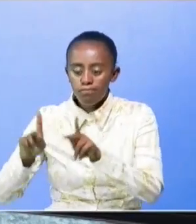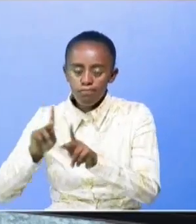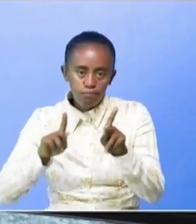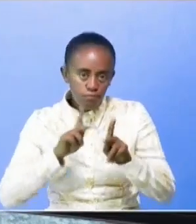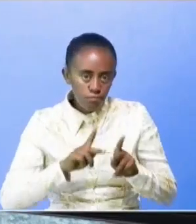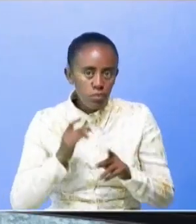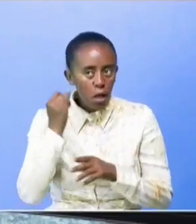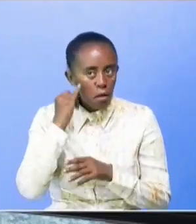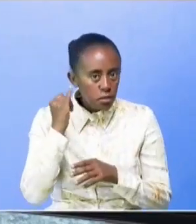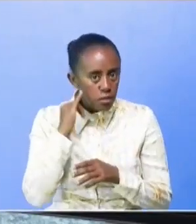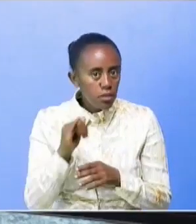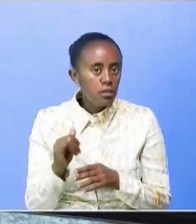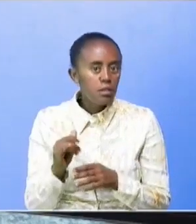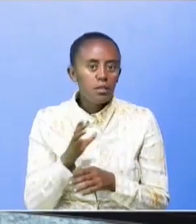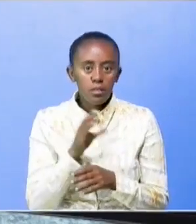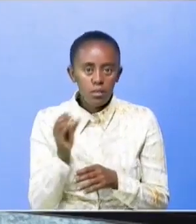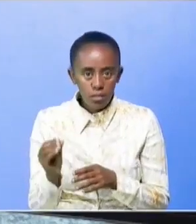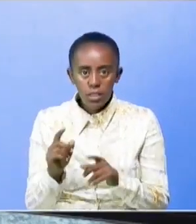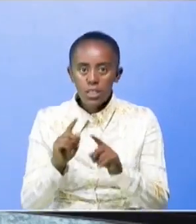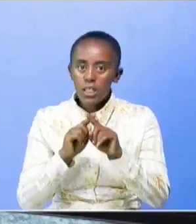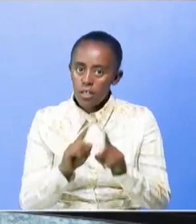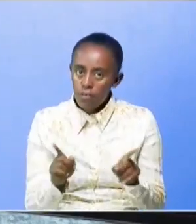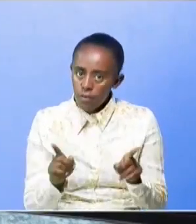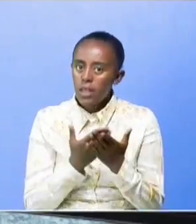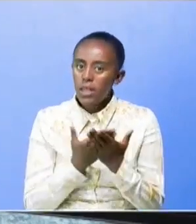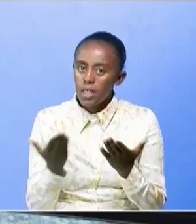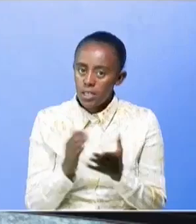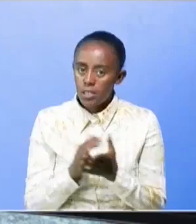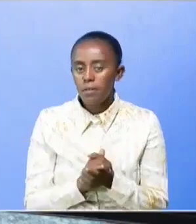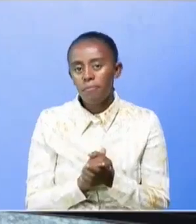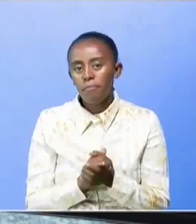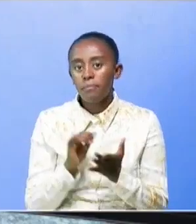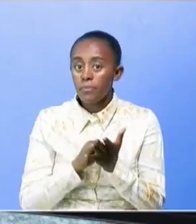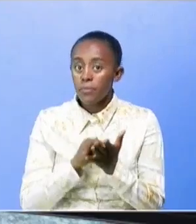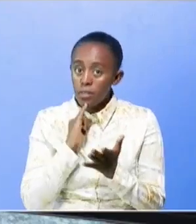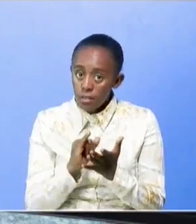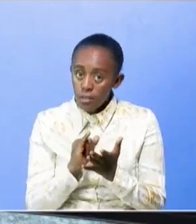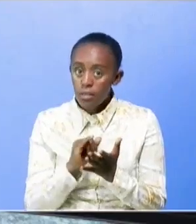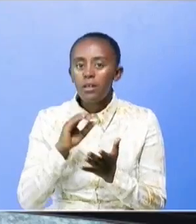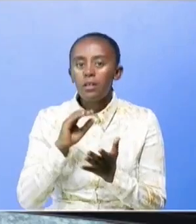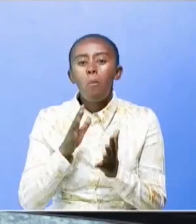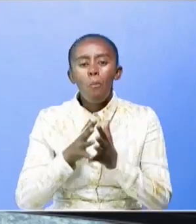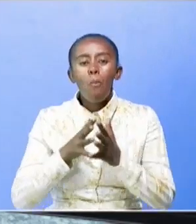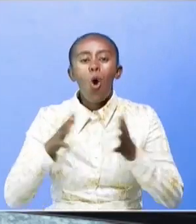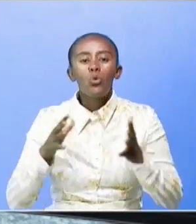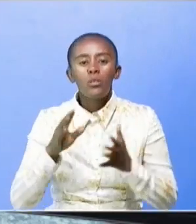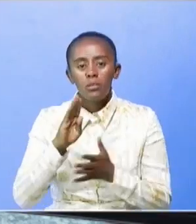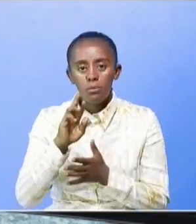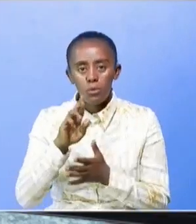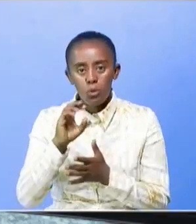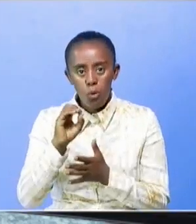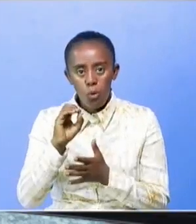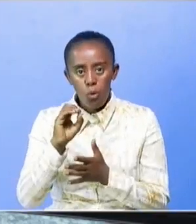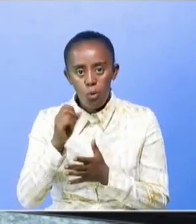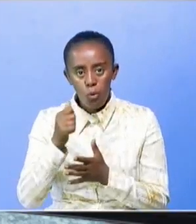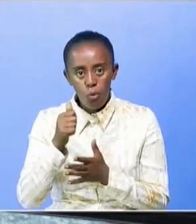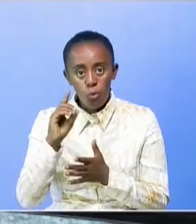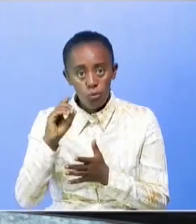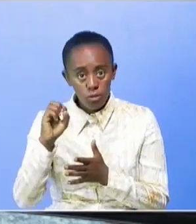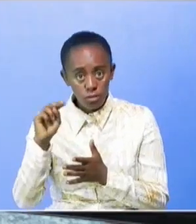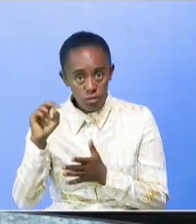different ideas, and different things. That is what broadens means. For example,